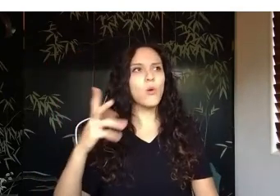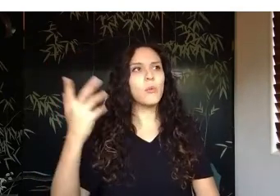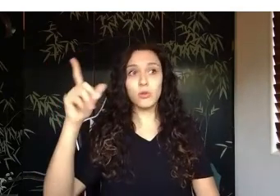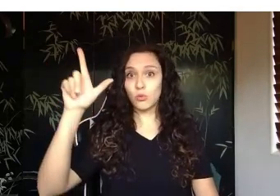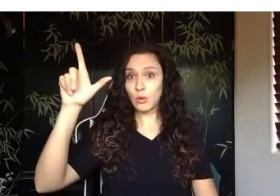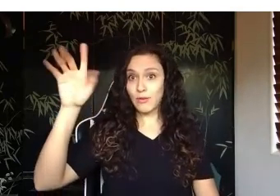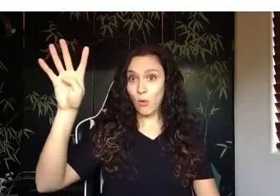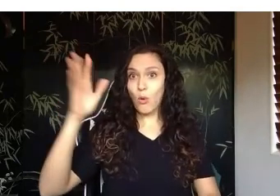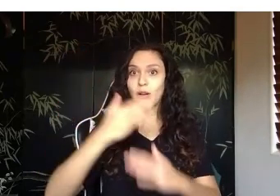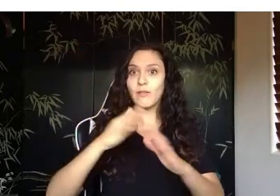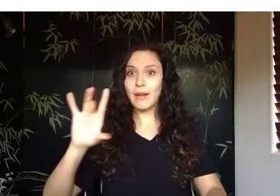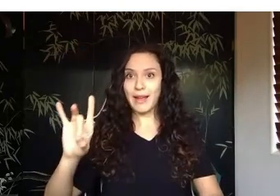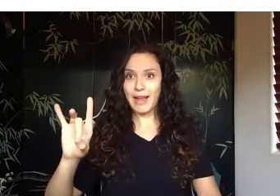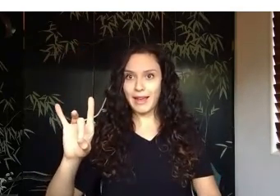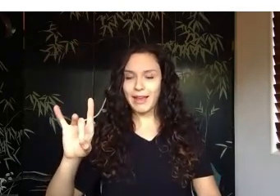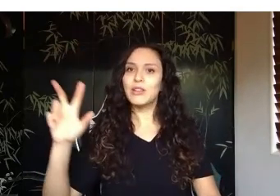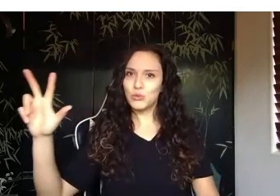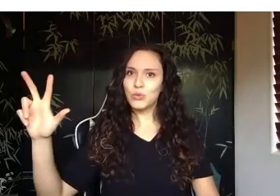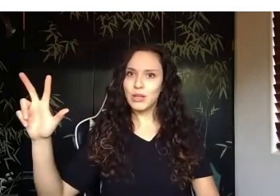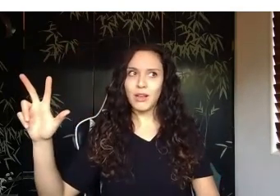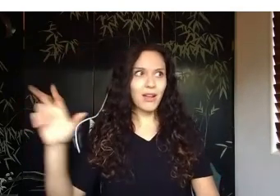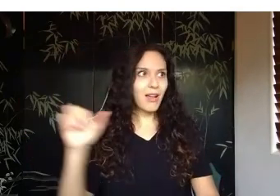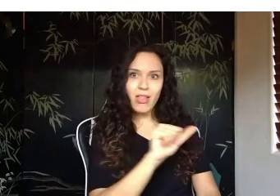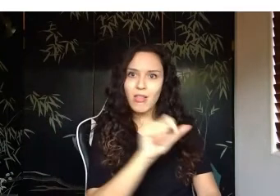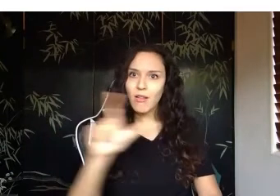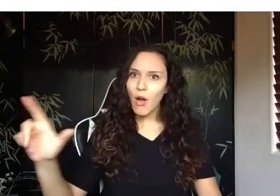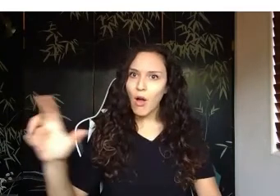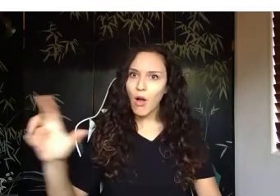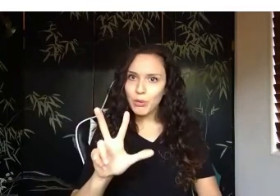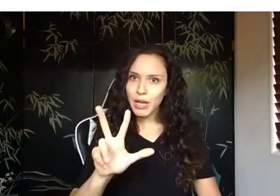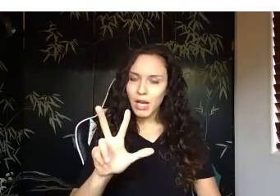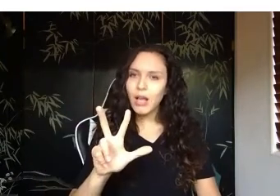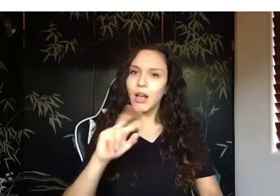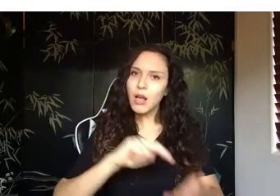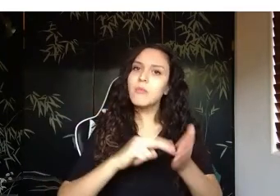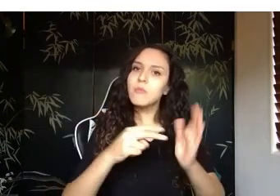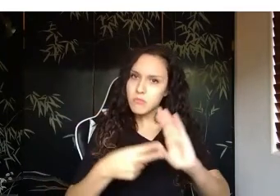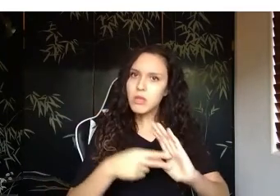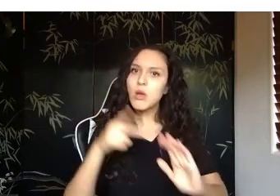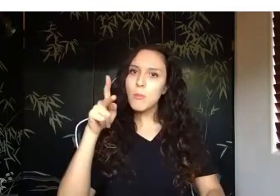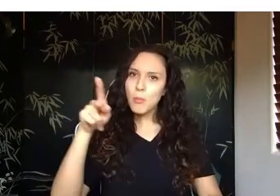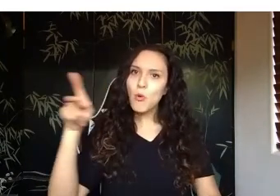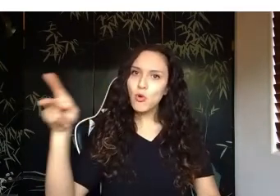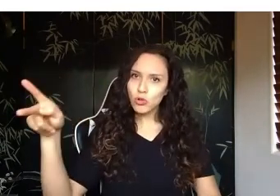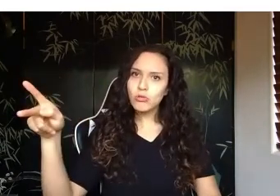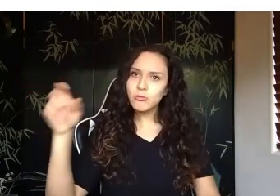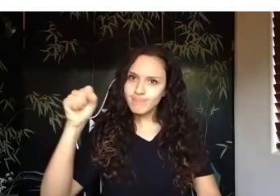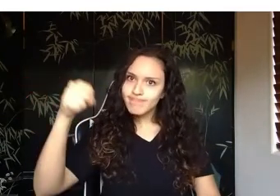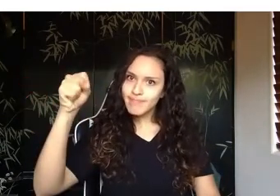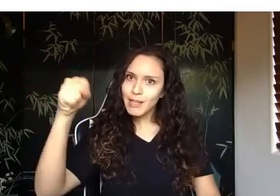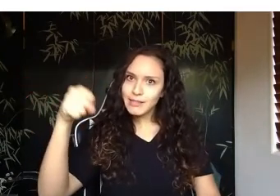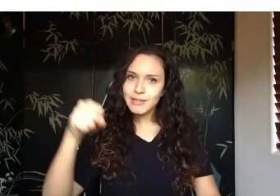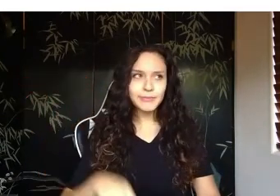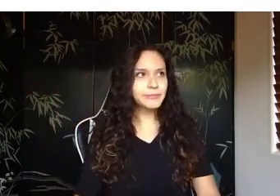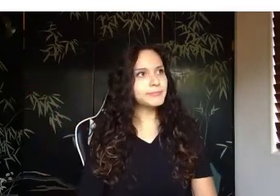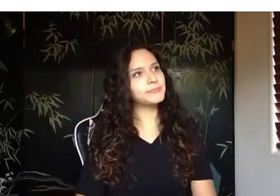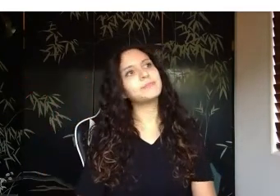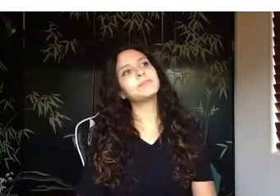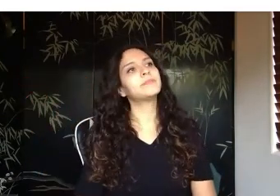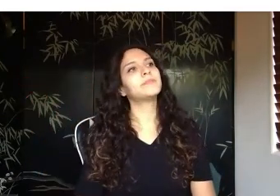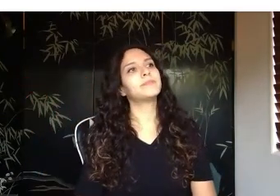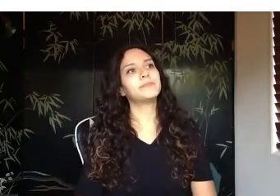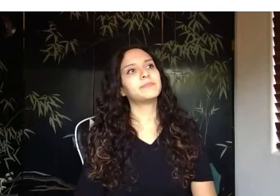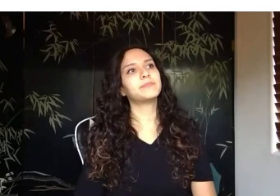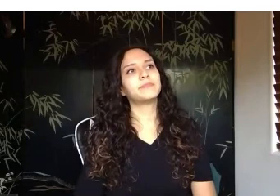6. Oh, that makes 3. Good. What about 24 divided by 8? Oh, that makes 3. Oh, it's proportional. This graph